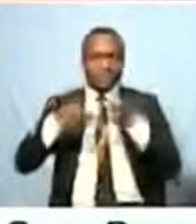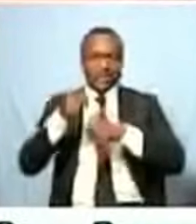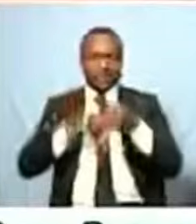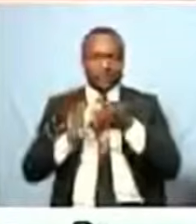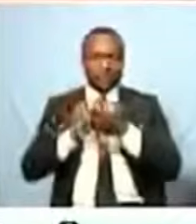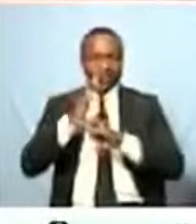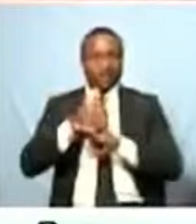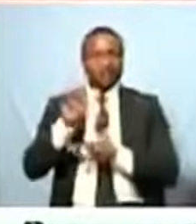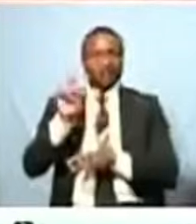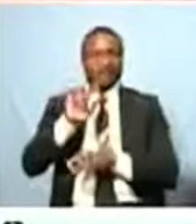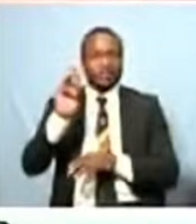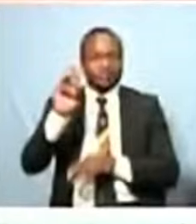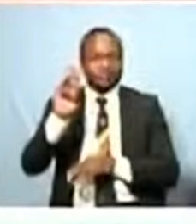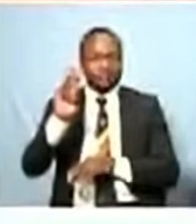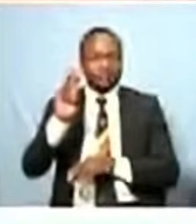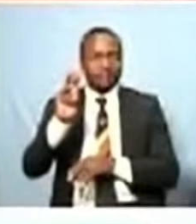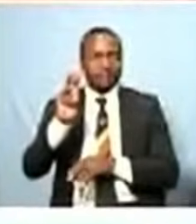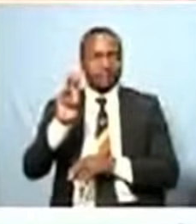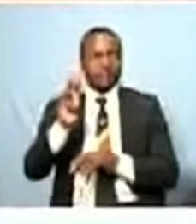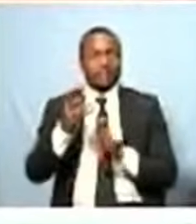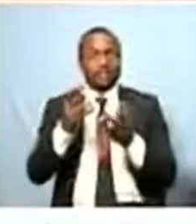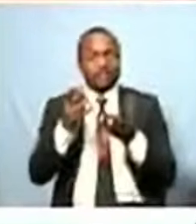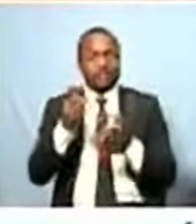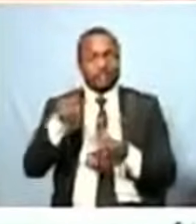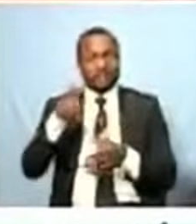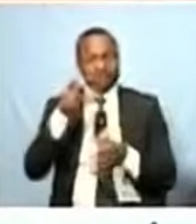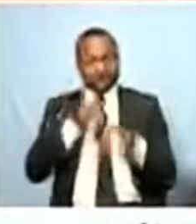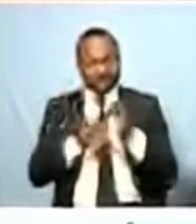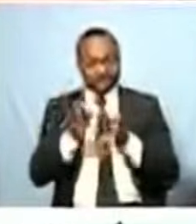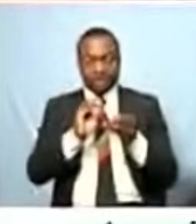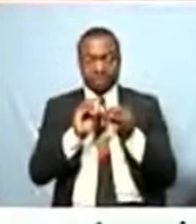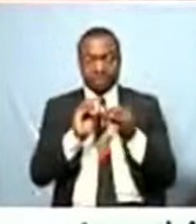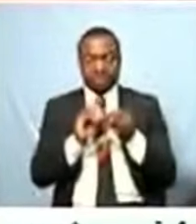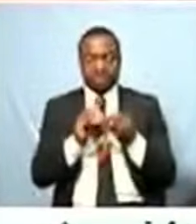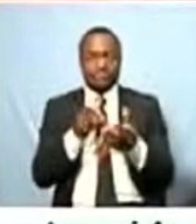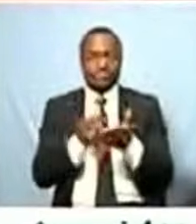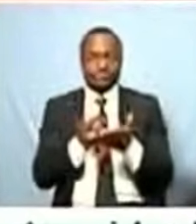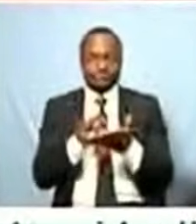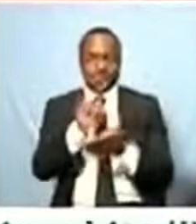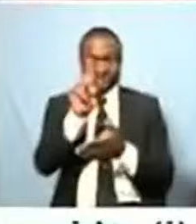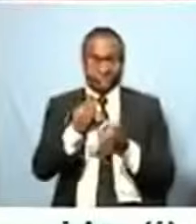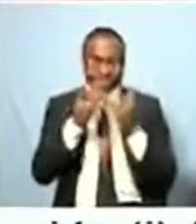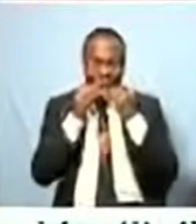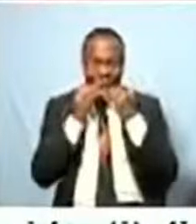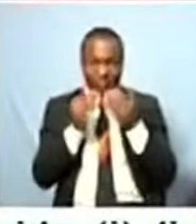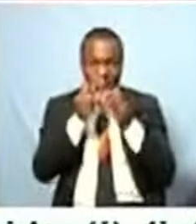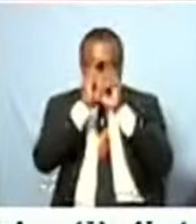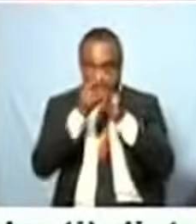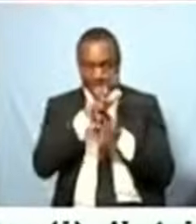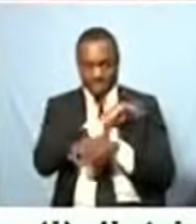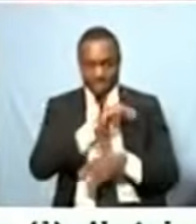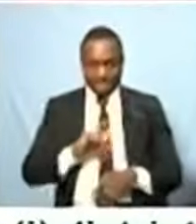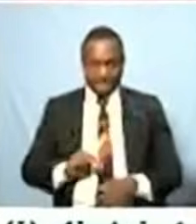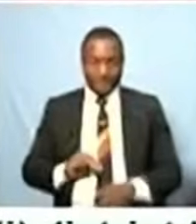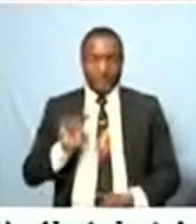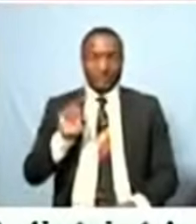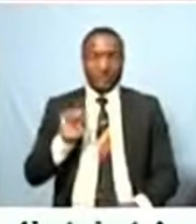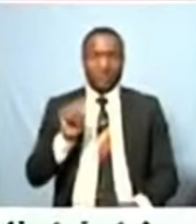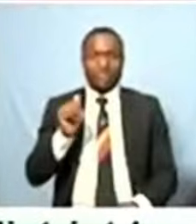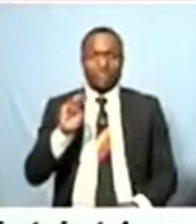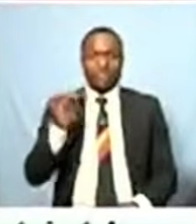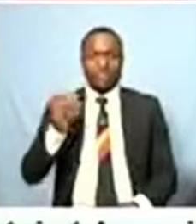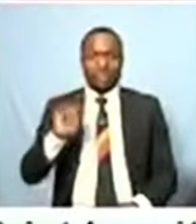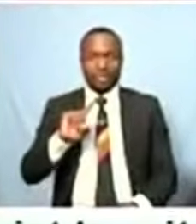after 2026? I need to be clarified on that one. Thank you. The Honorable Member for